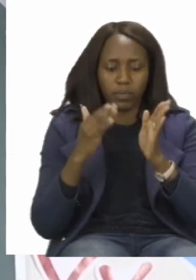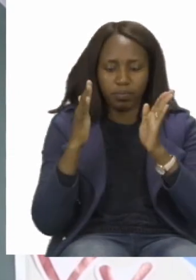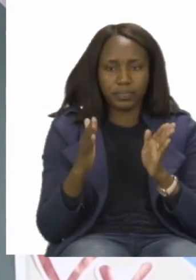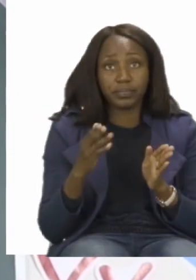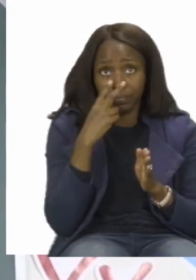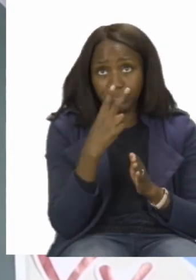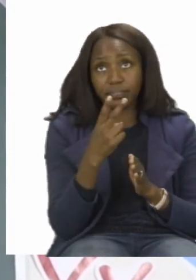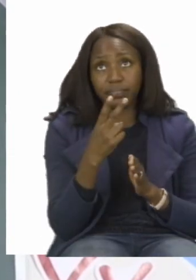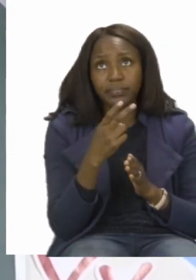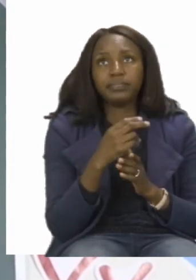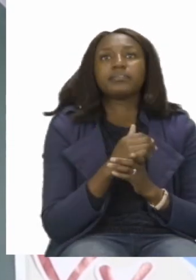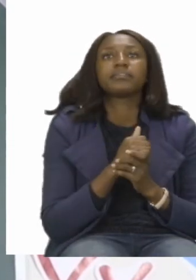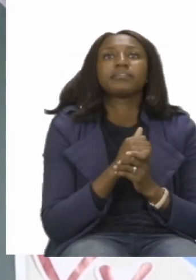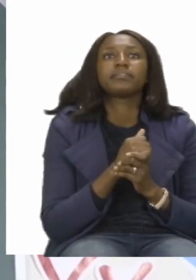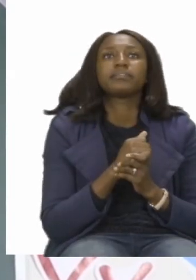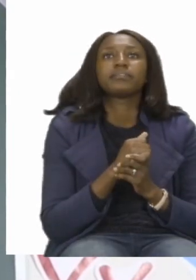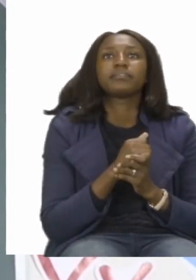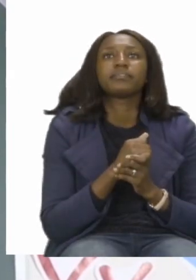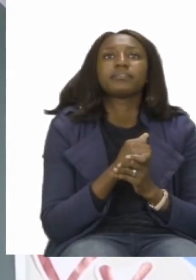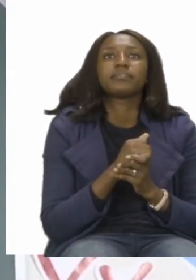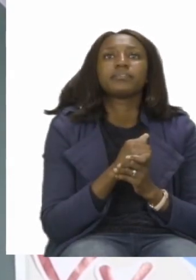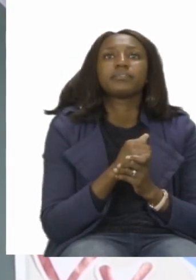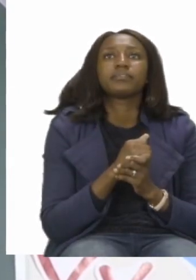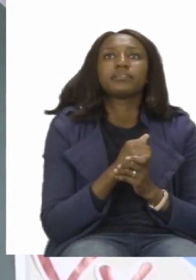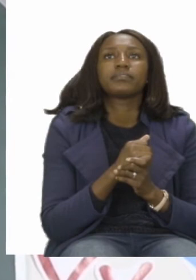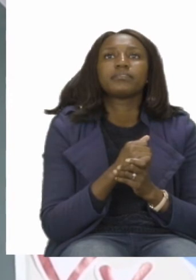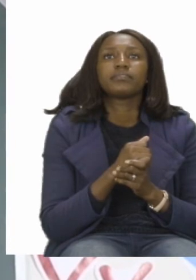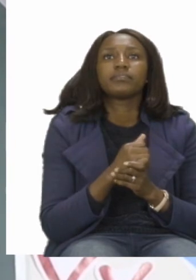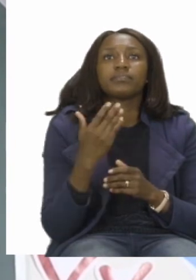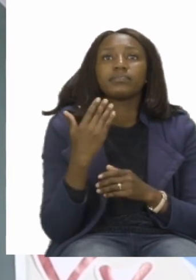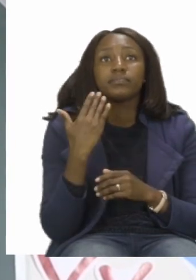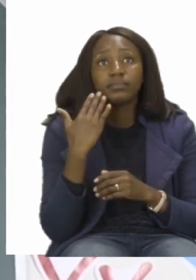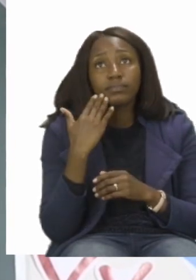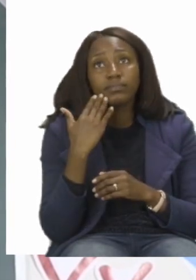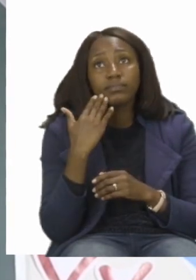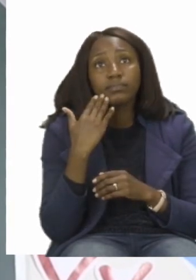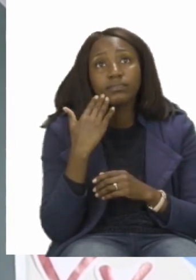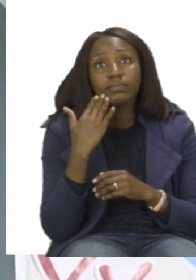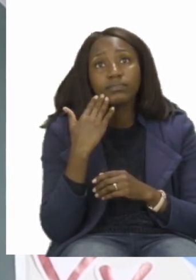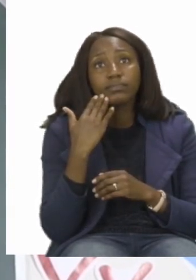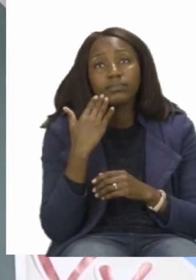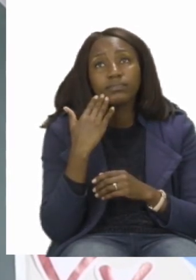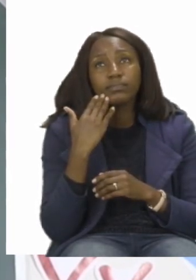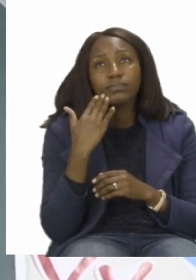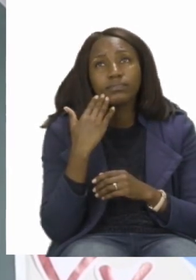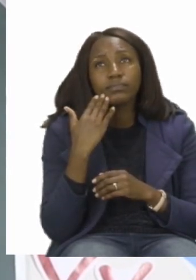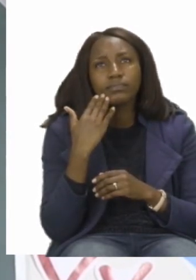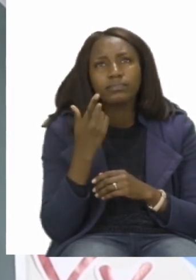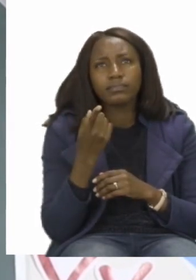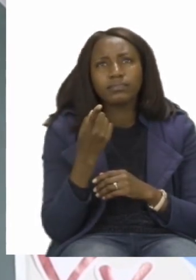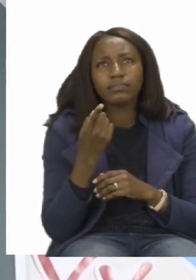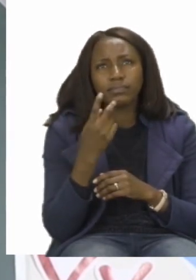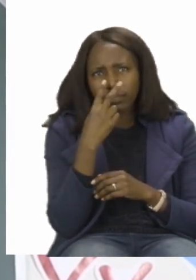see? Cube. Okay? And what shape do you think this look like?